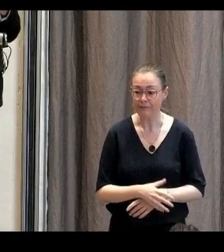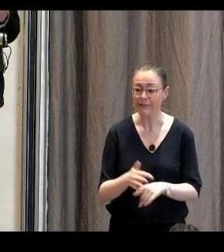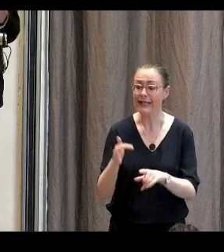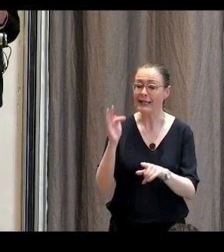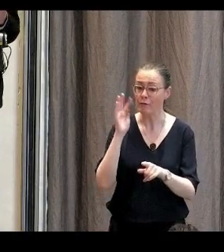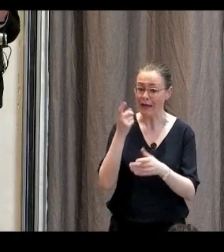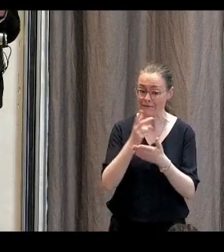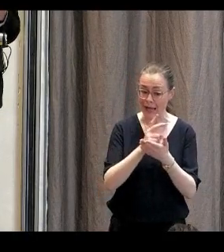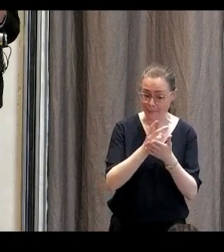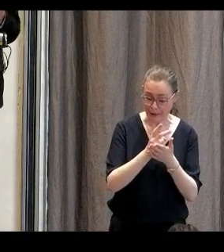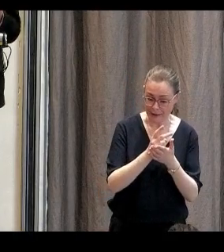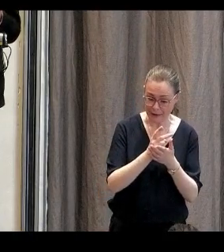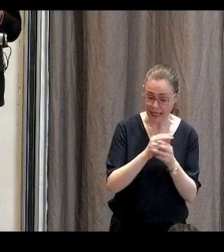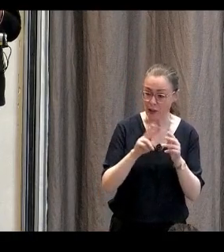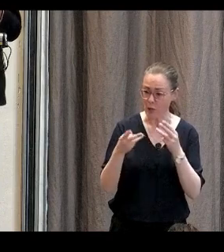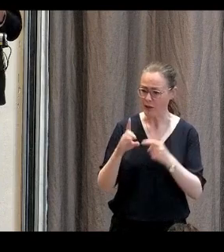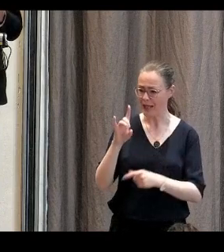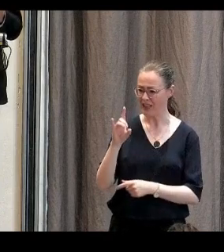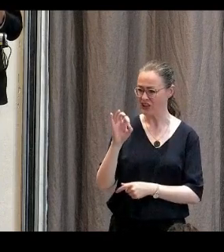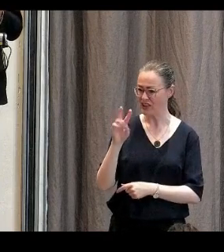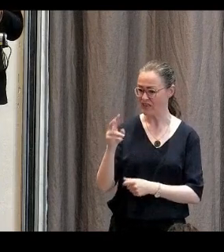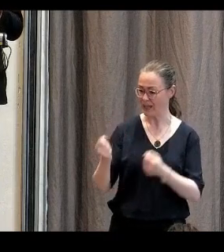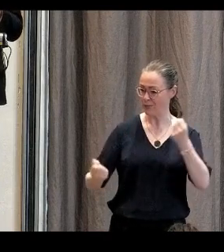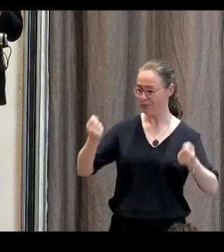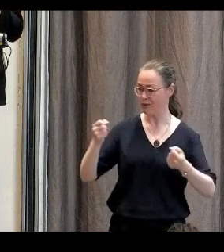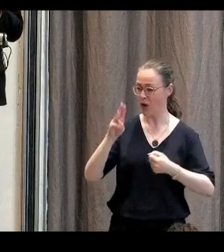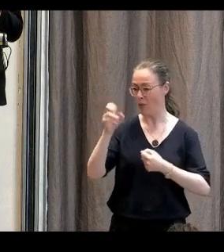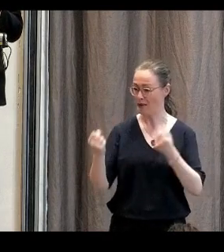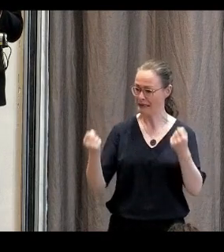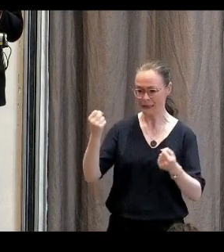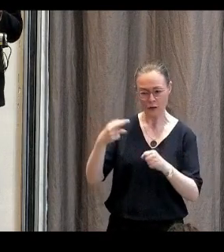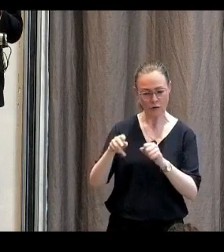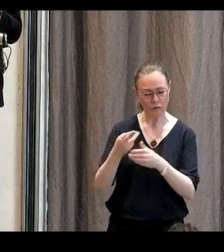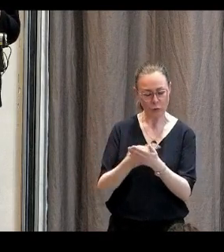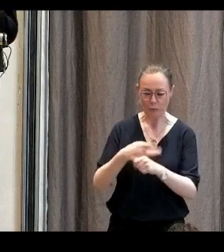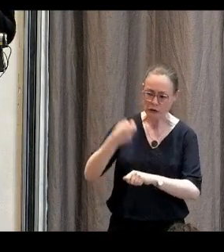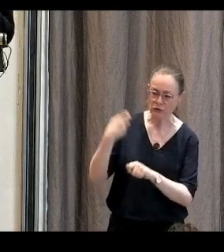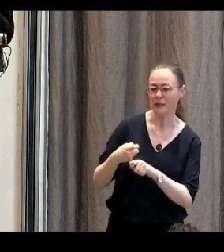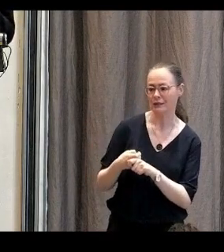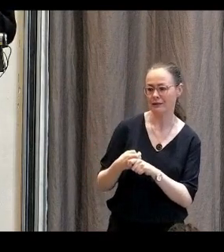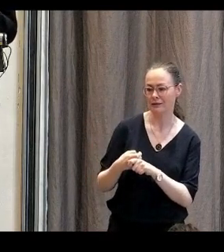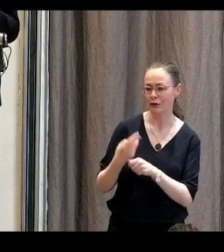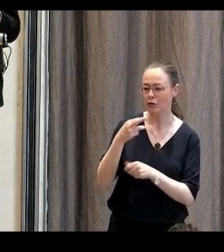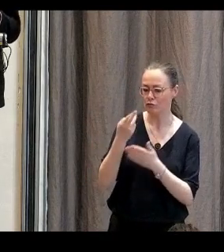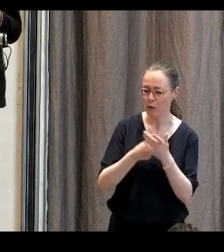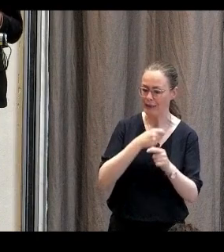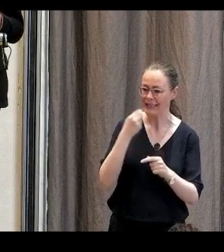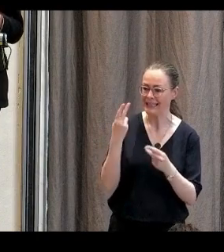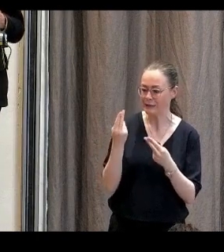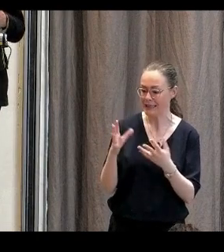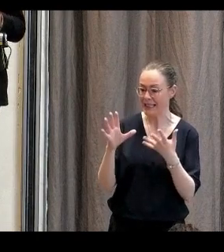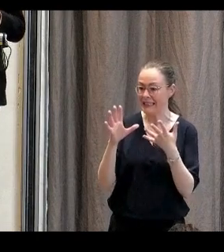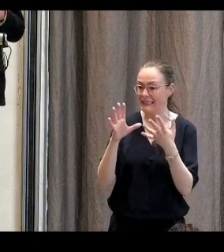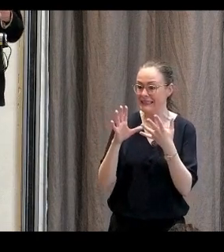got epilepsy and you want to drive an HGV or a bus, then the rules are much more strict. And the rules are that you need to be 10